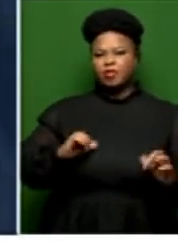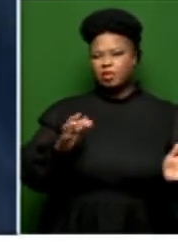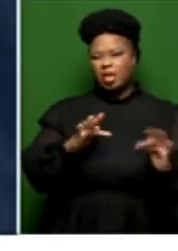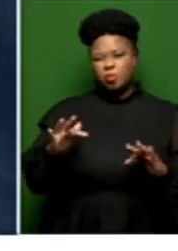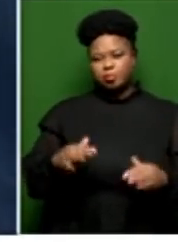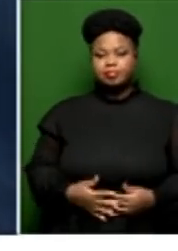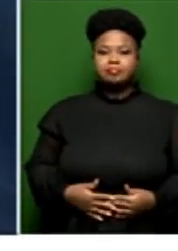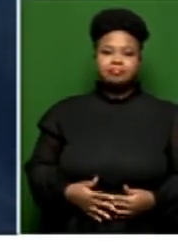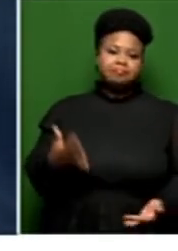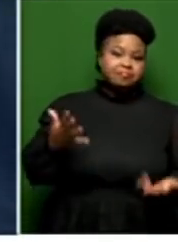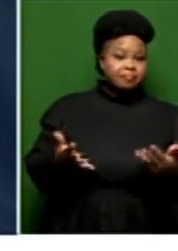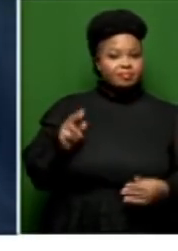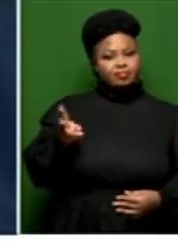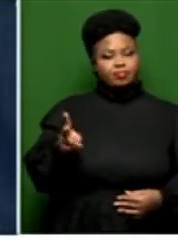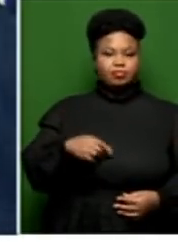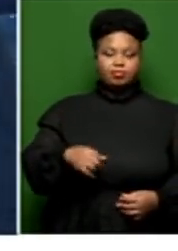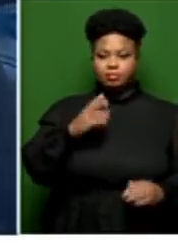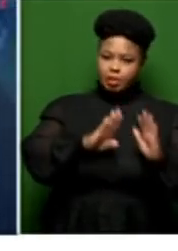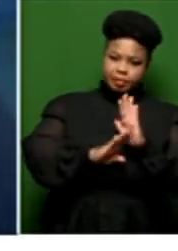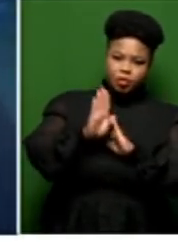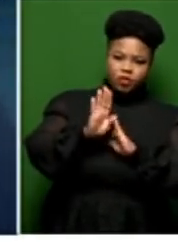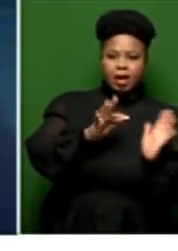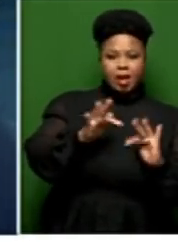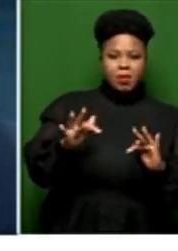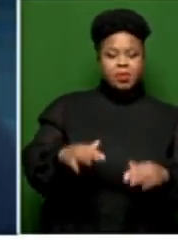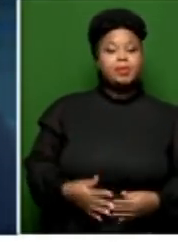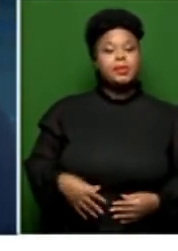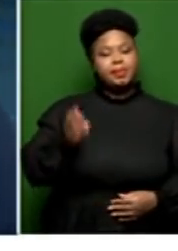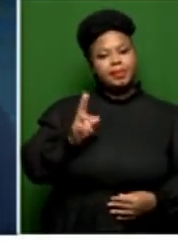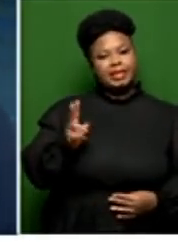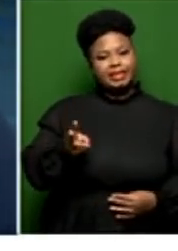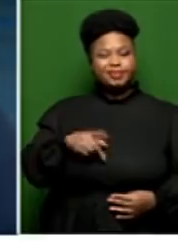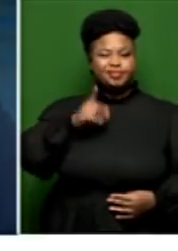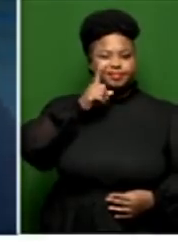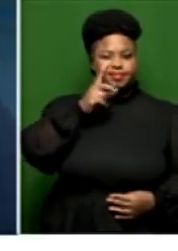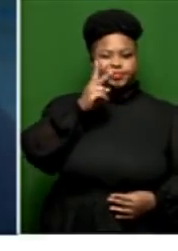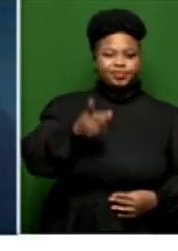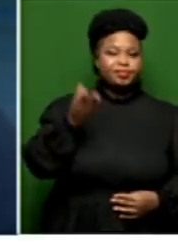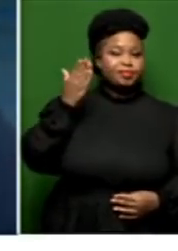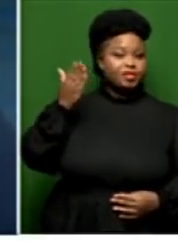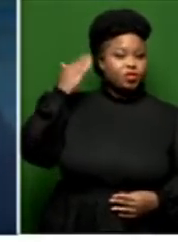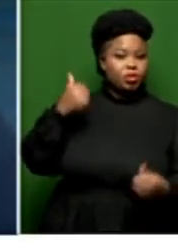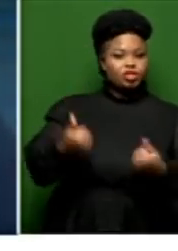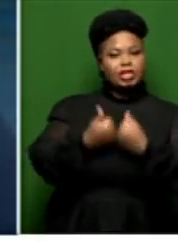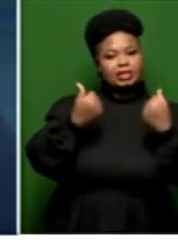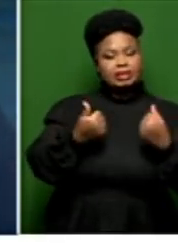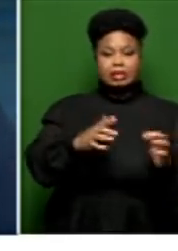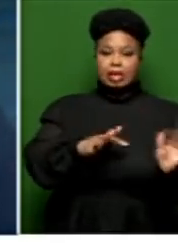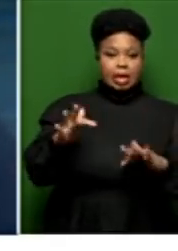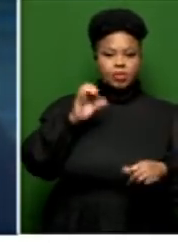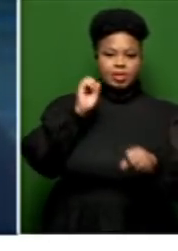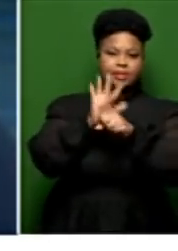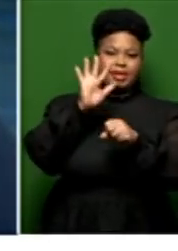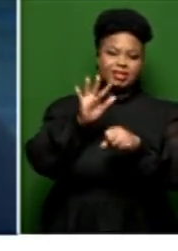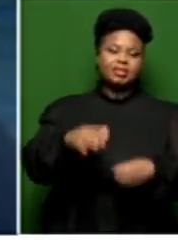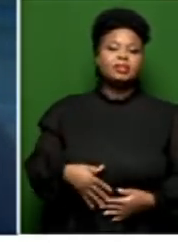and perhaps where they have to improve, and also in terms of the previous challenges, how that